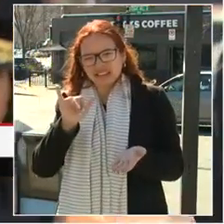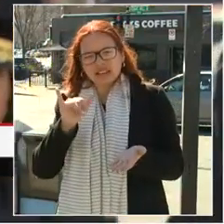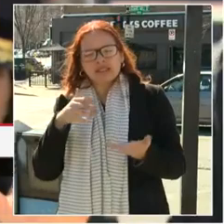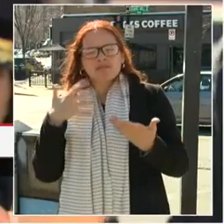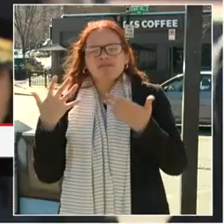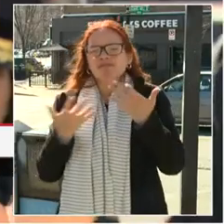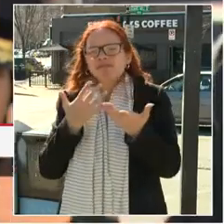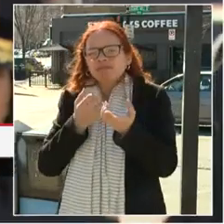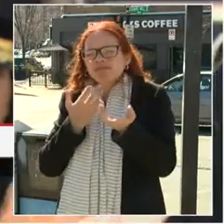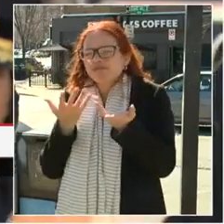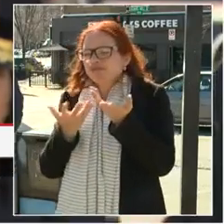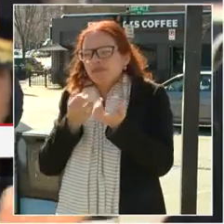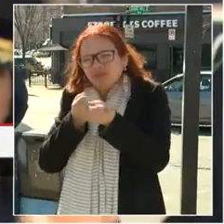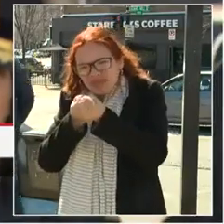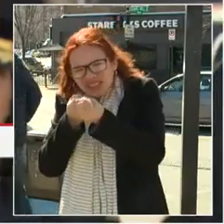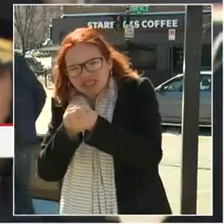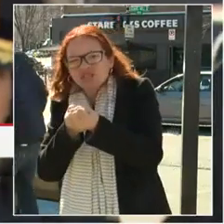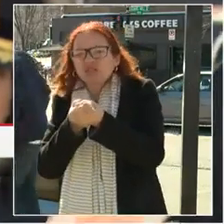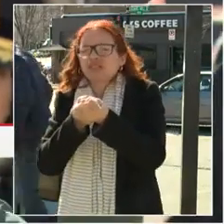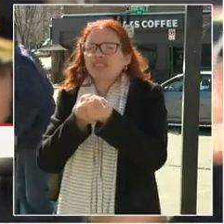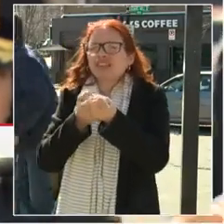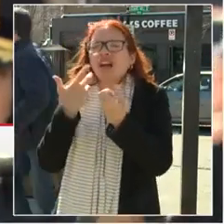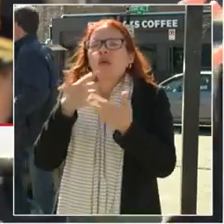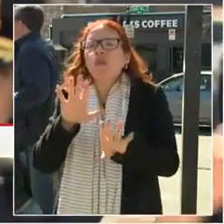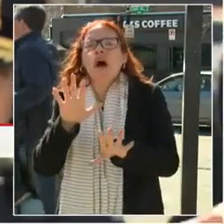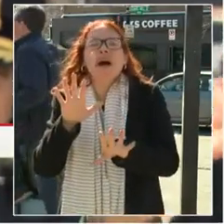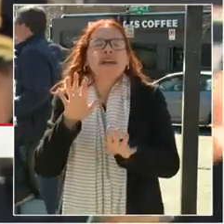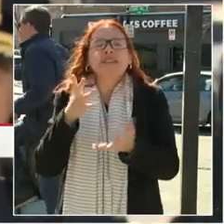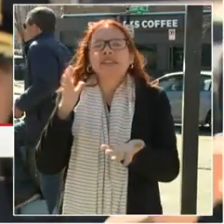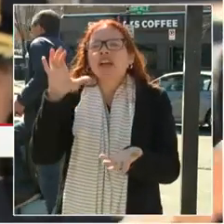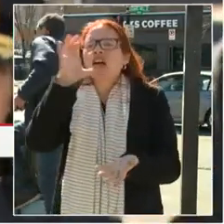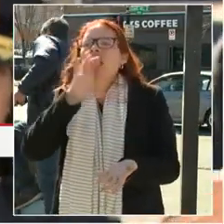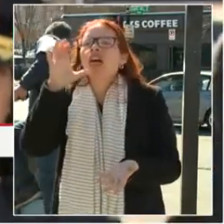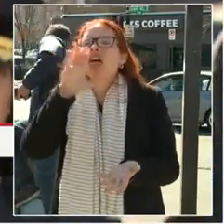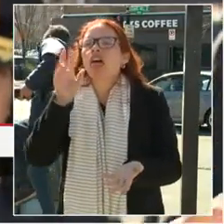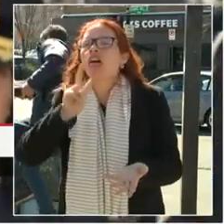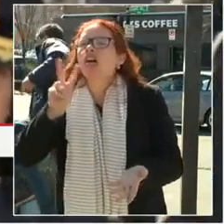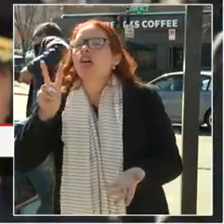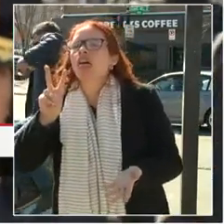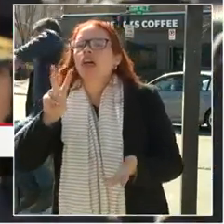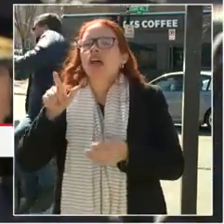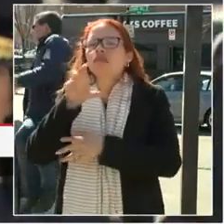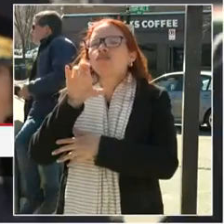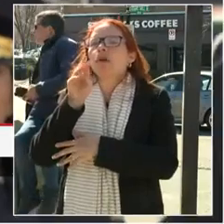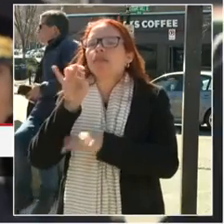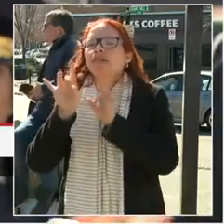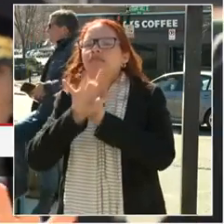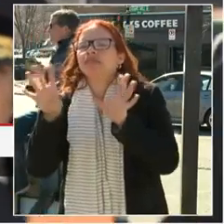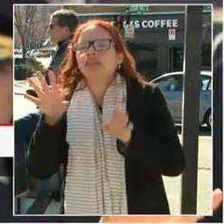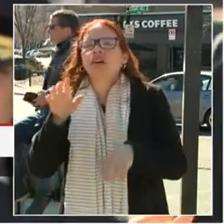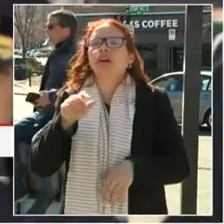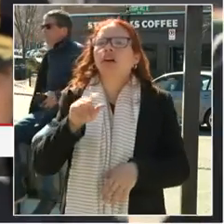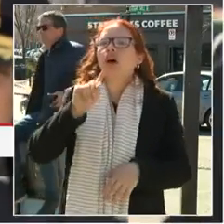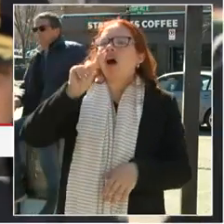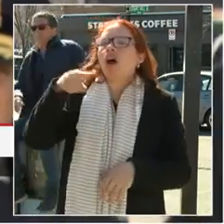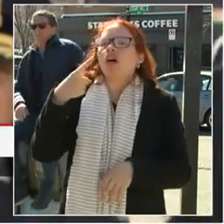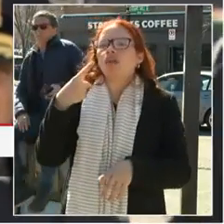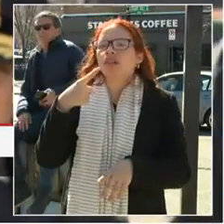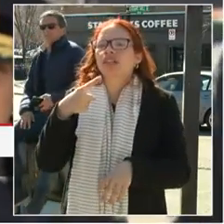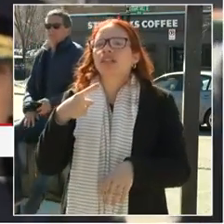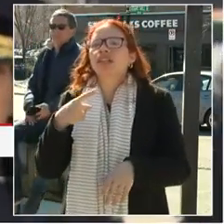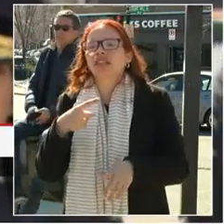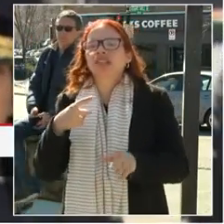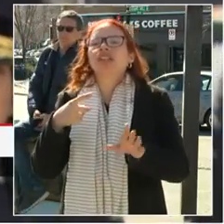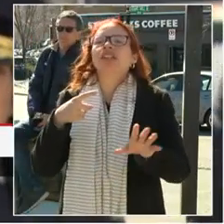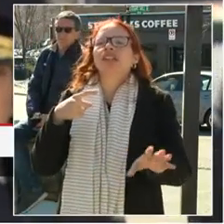for looking at victims of crime, but only looking at perpetrators of crime. Now, I'll be the first to